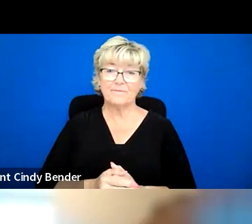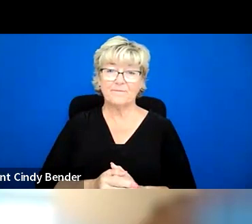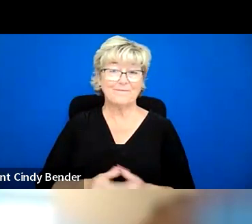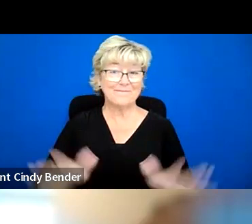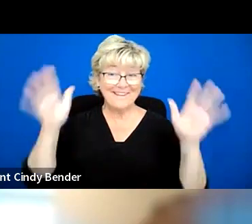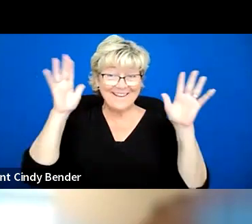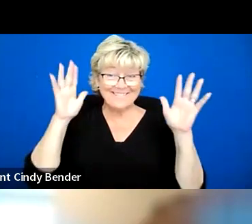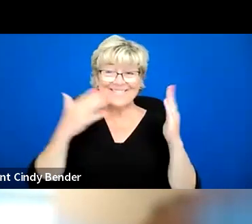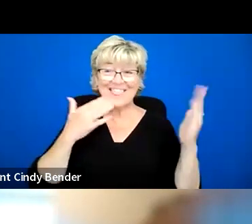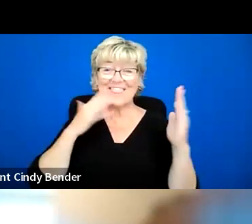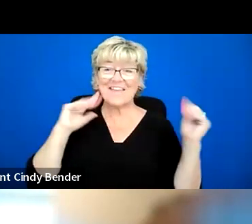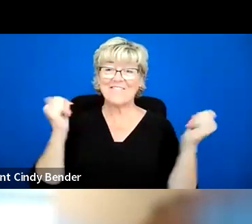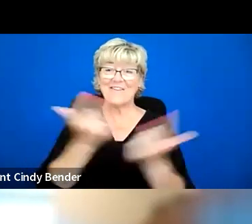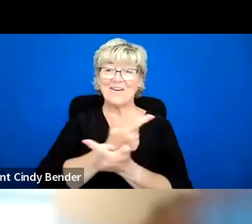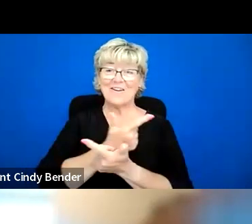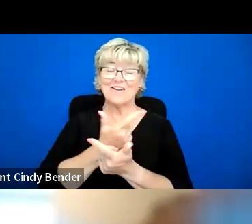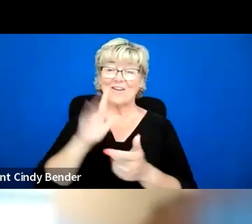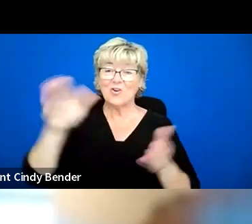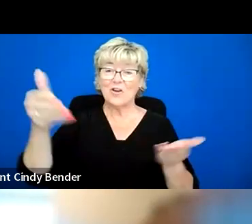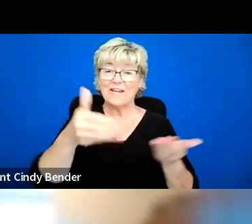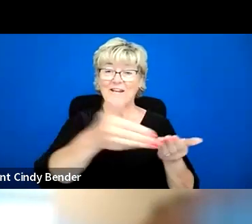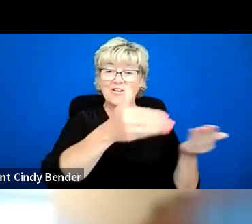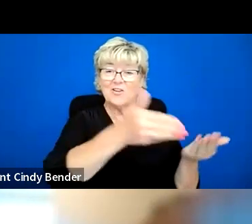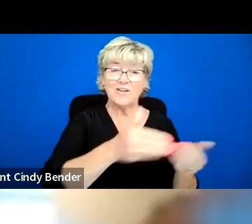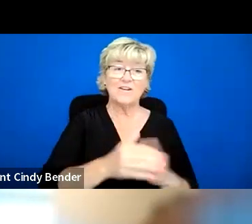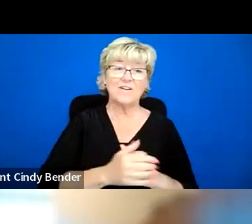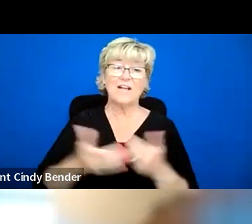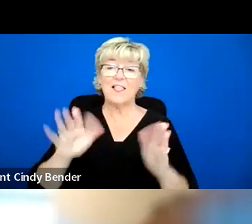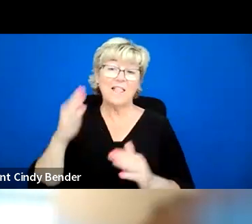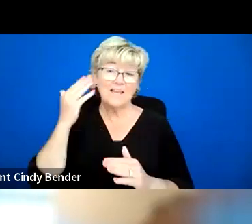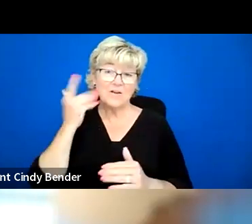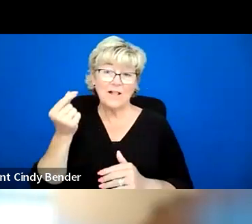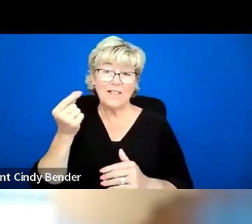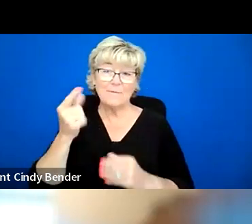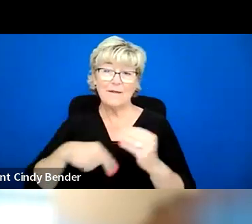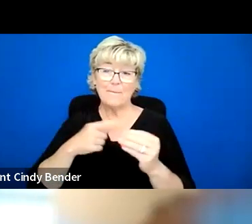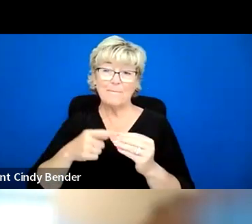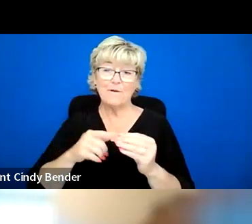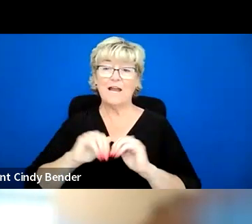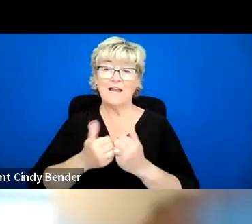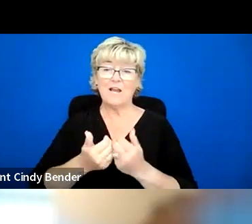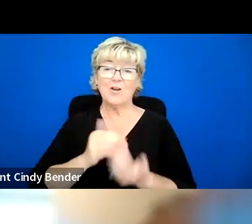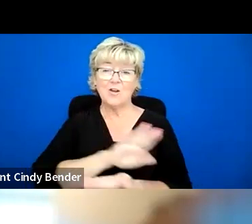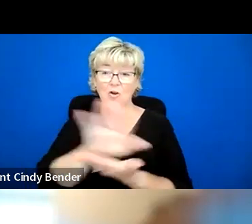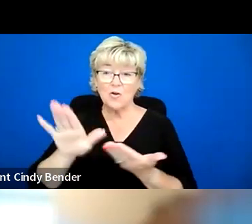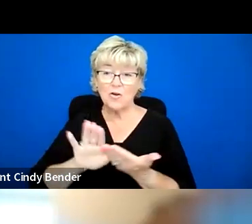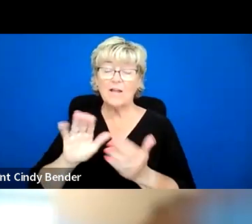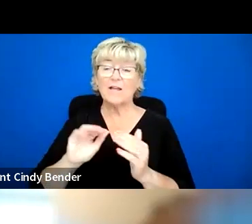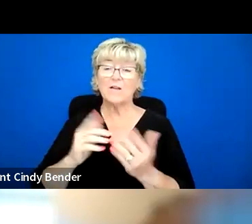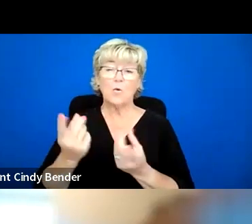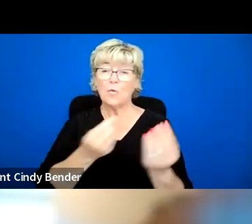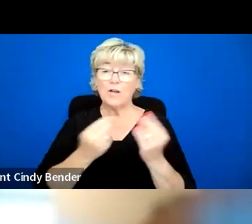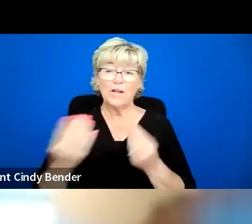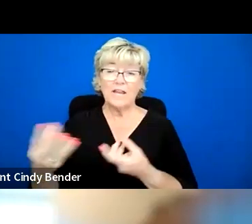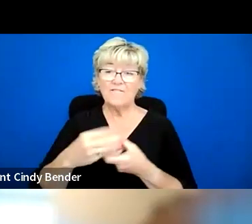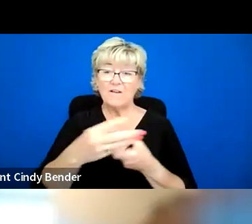Yay. Thank you all for your introductions and letting us know a little bit about what you're doing, how you're being